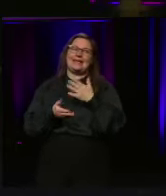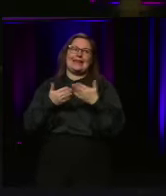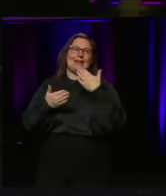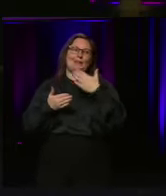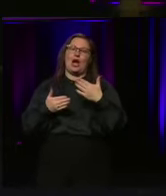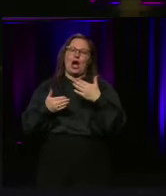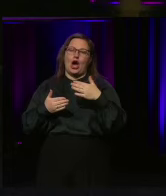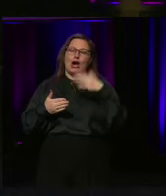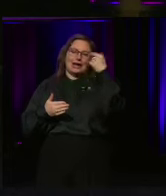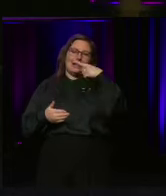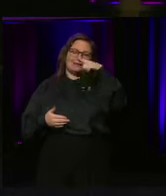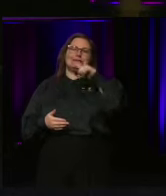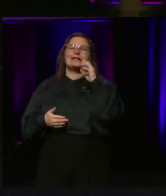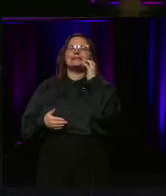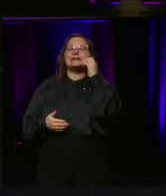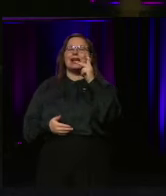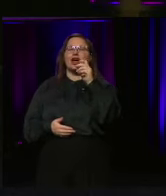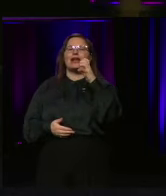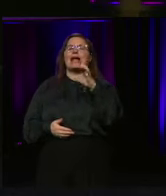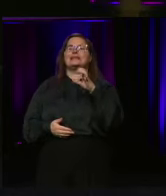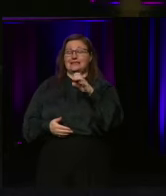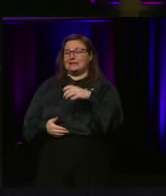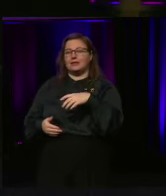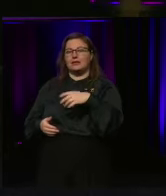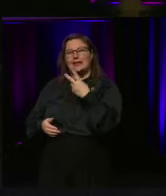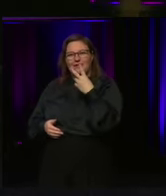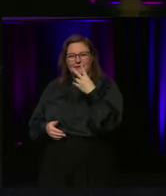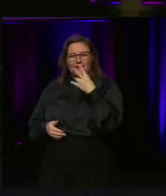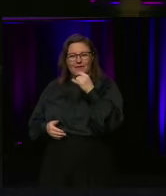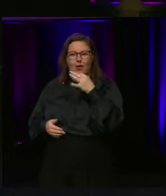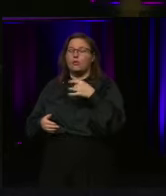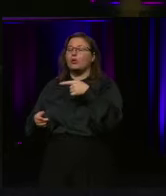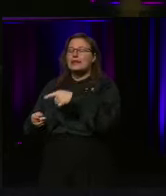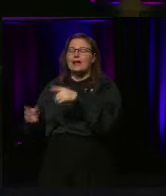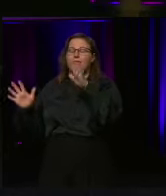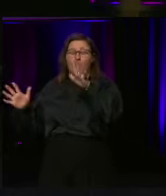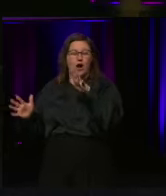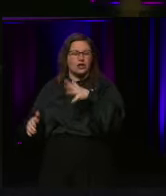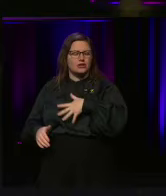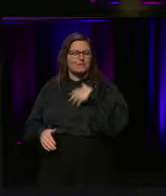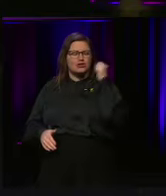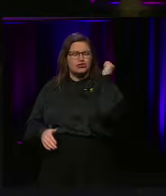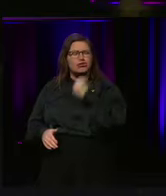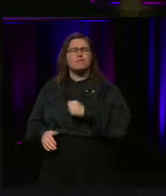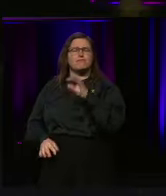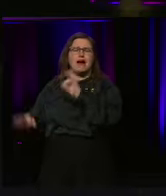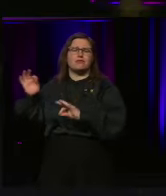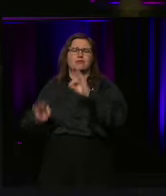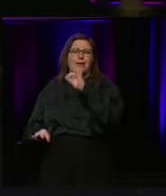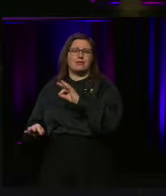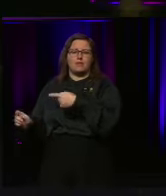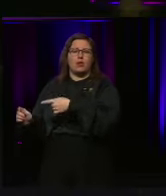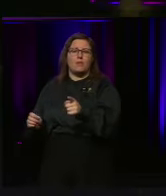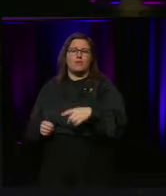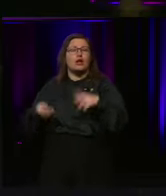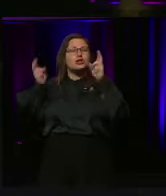factor for caries. Very unhuman experiments. These black chapters